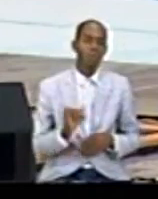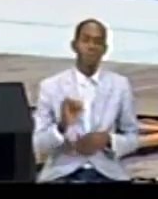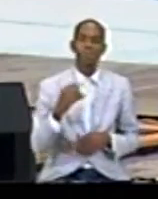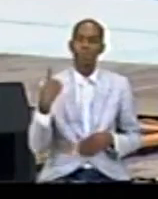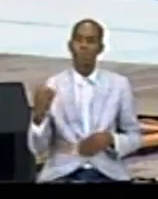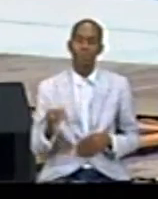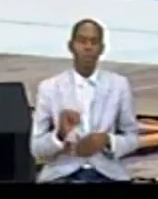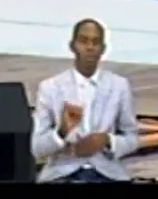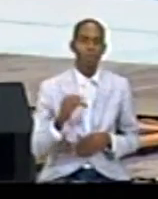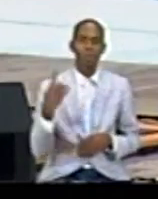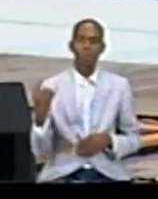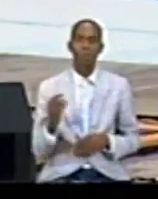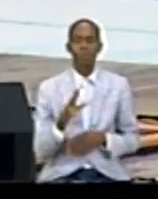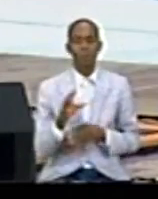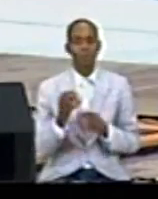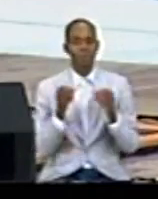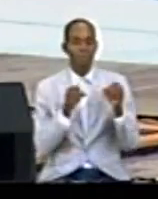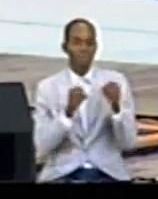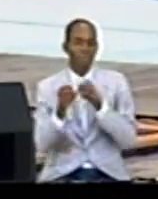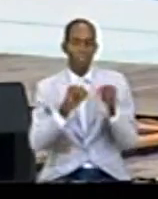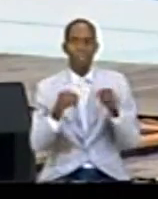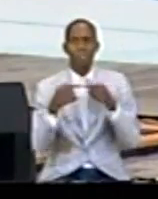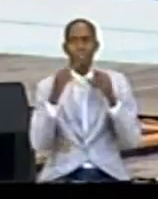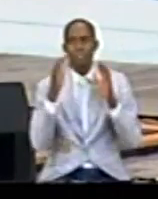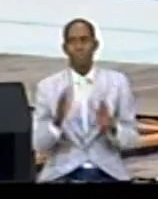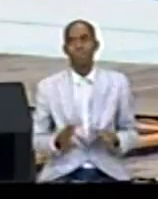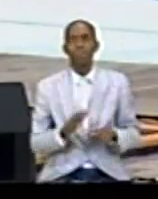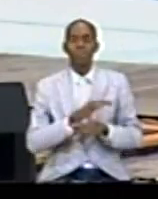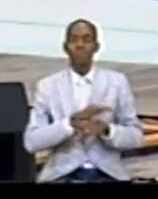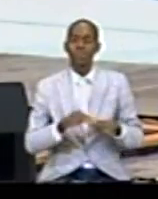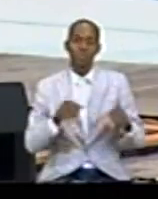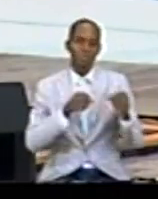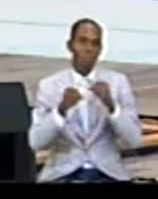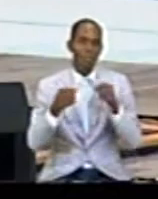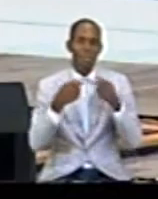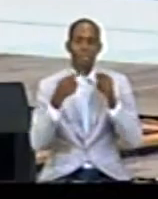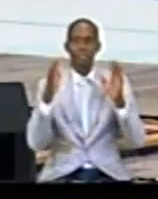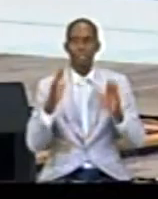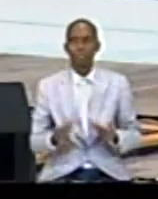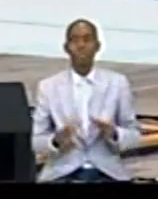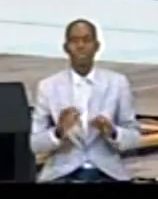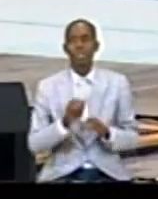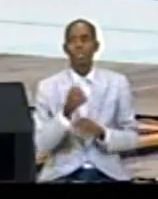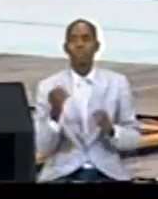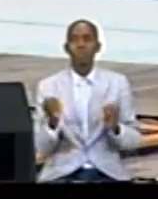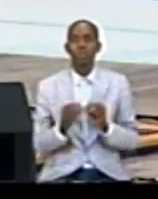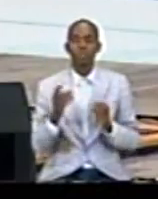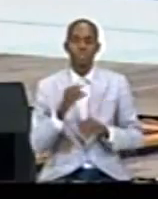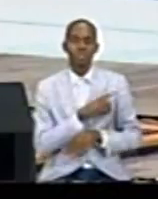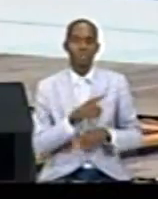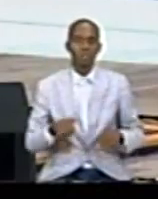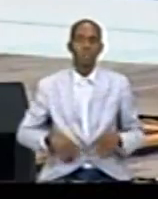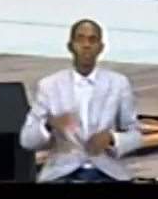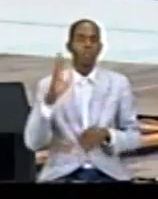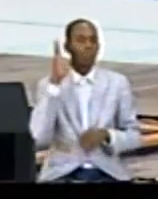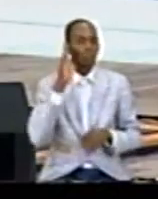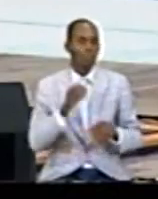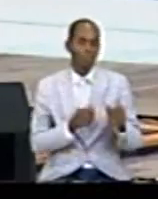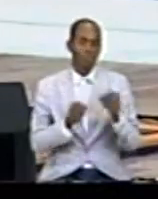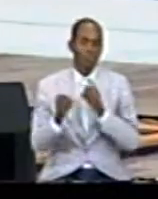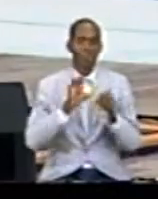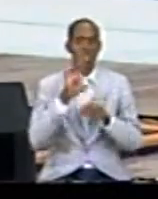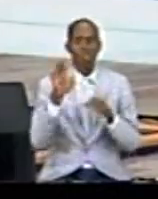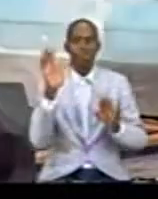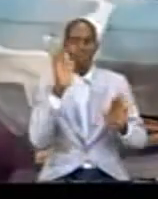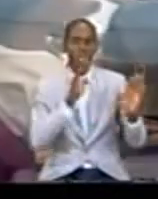fighting enemies. Don't fight any enemy anymore. The Lord will fight your battle for